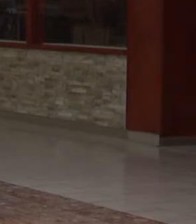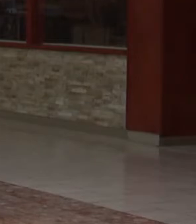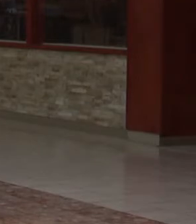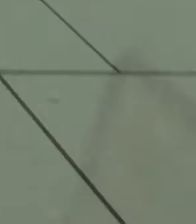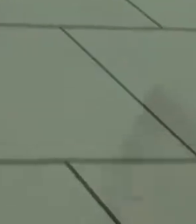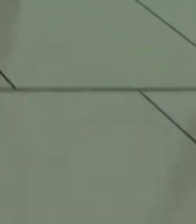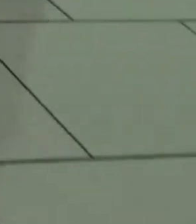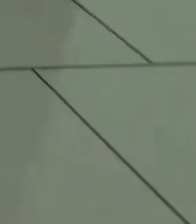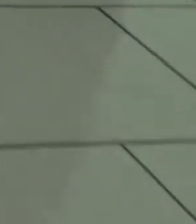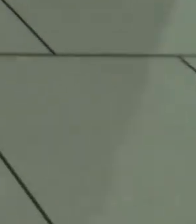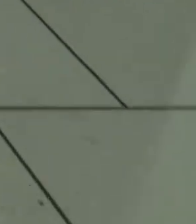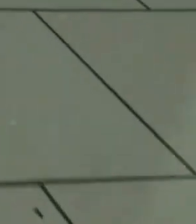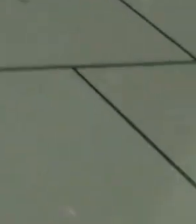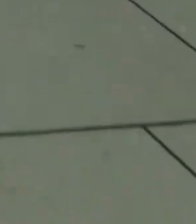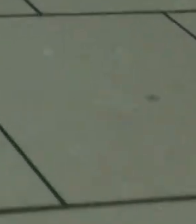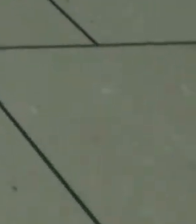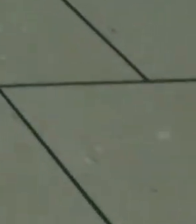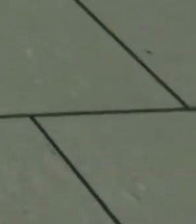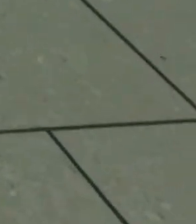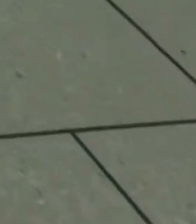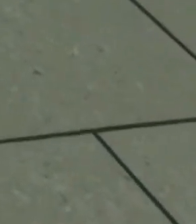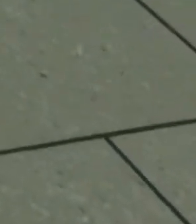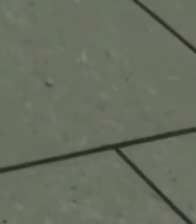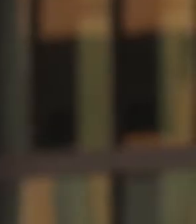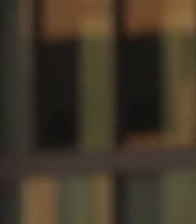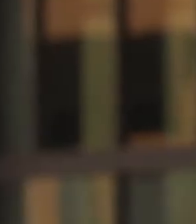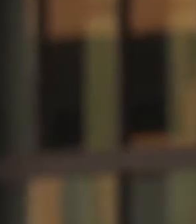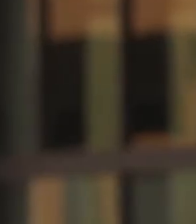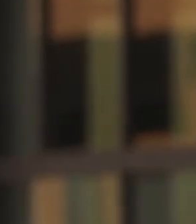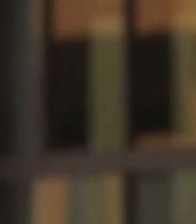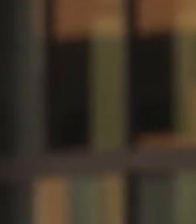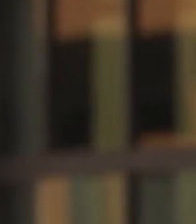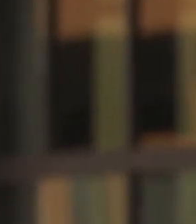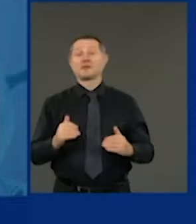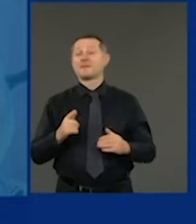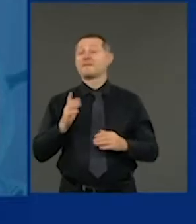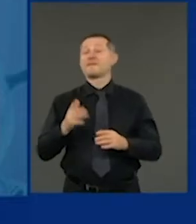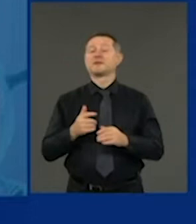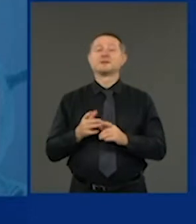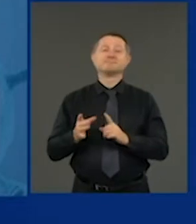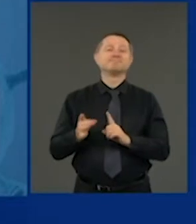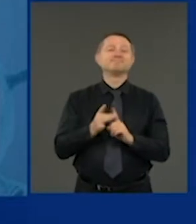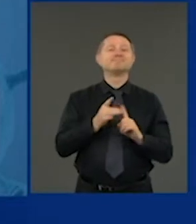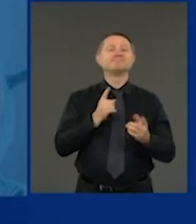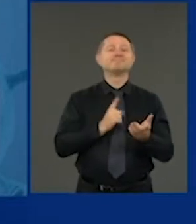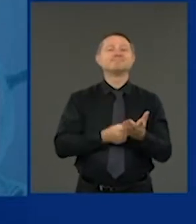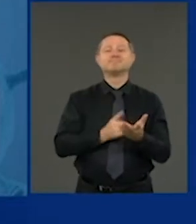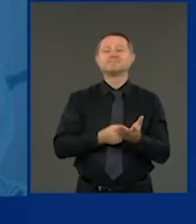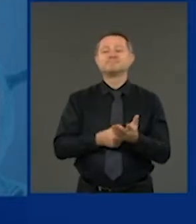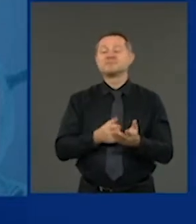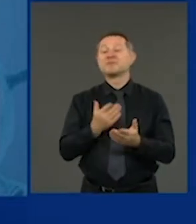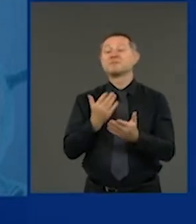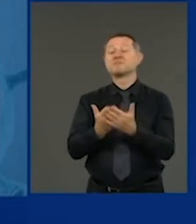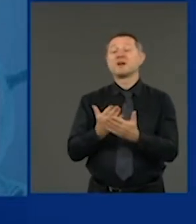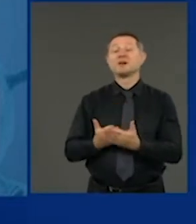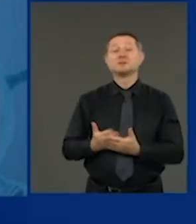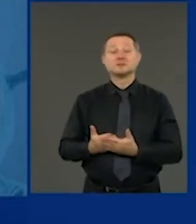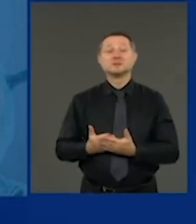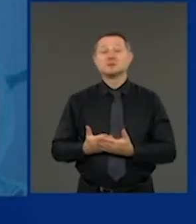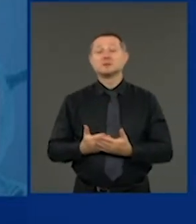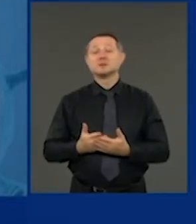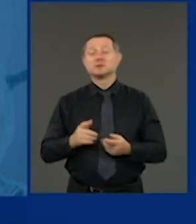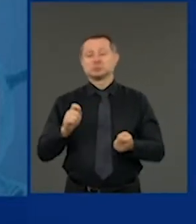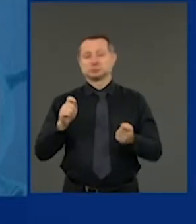like shopping malls could actually filter the coronavirus out of the air. The facts are changing as they learn more about this